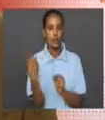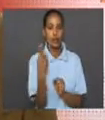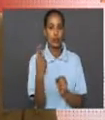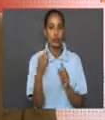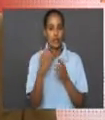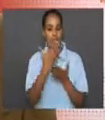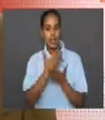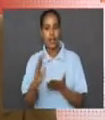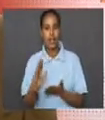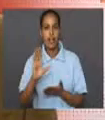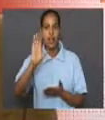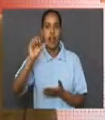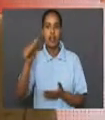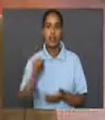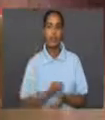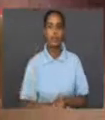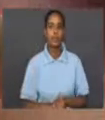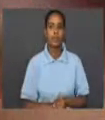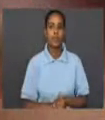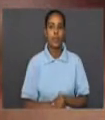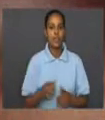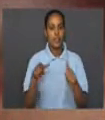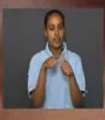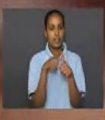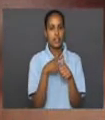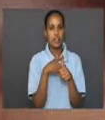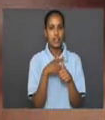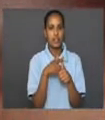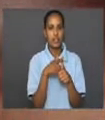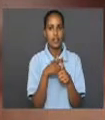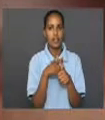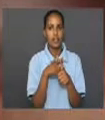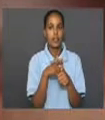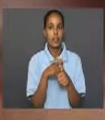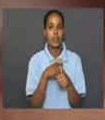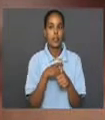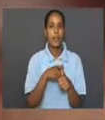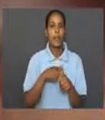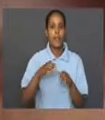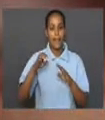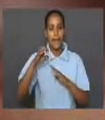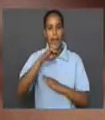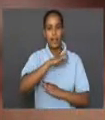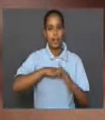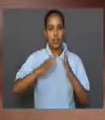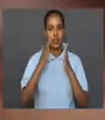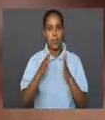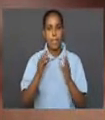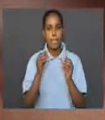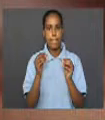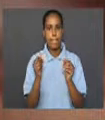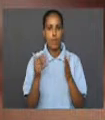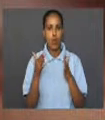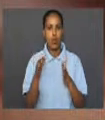used to extract calcium. The first is by the electrolysis of